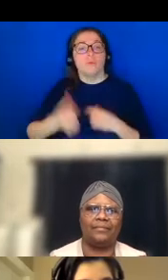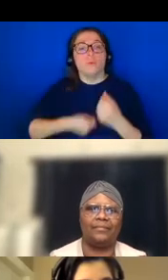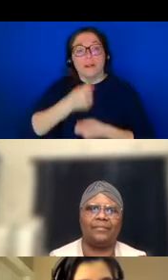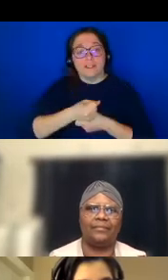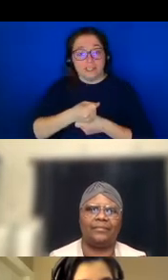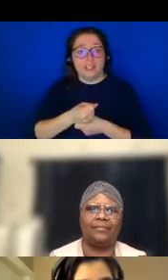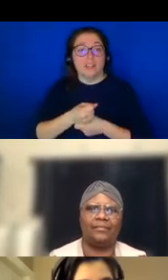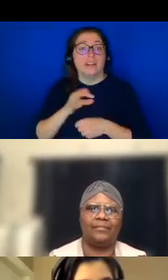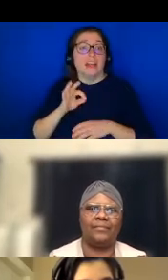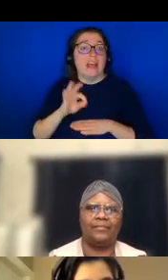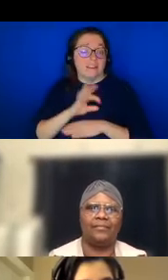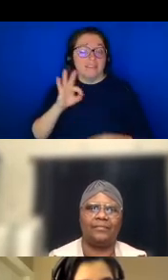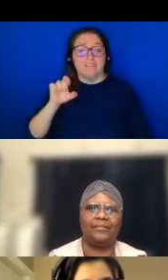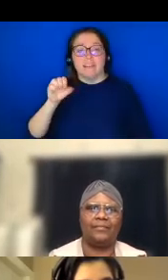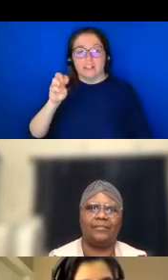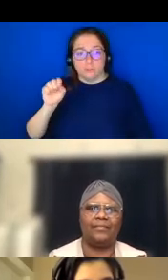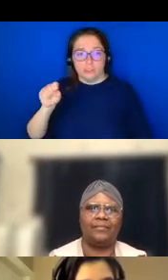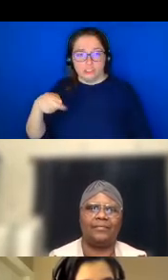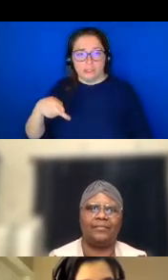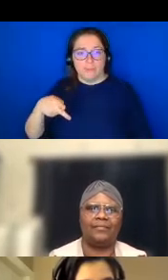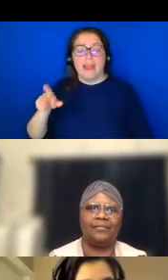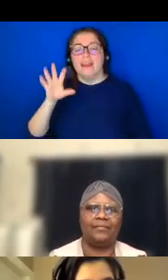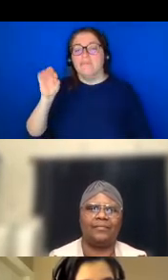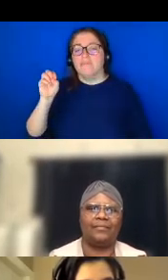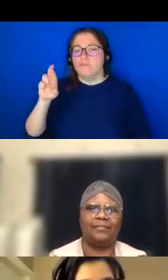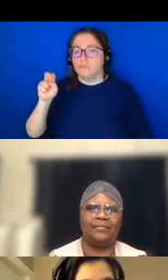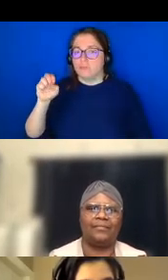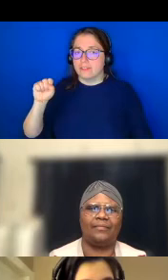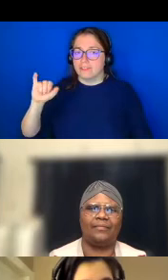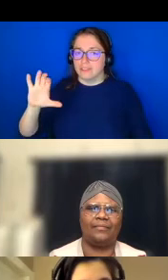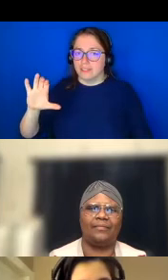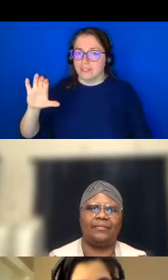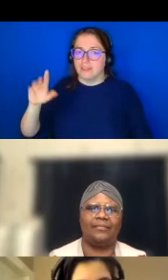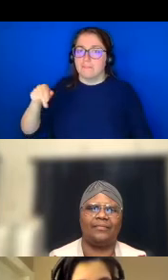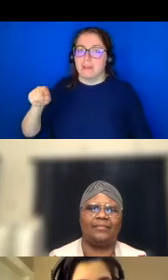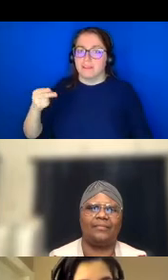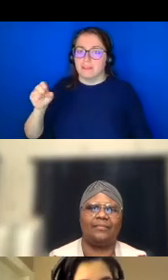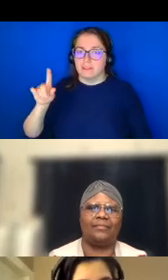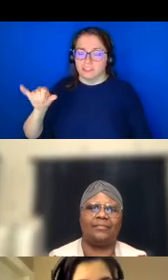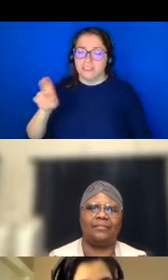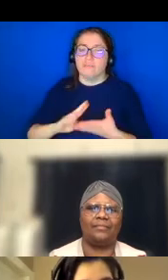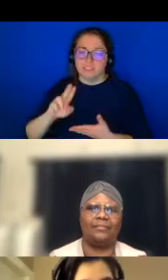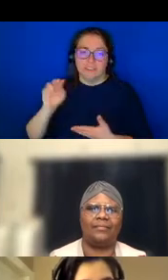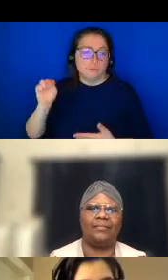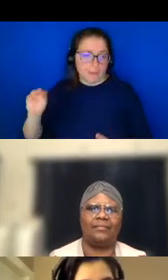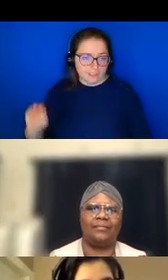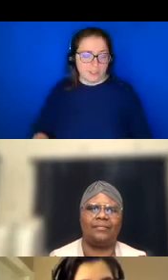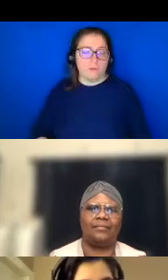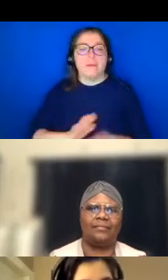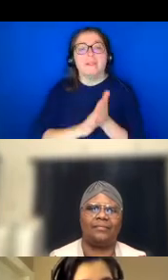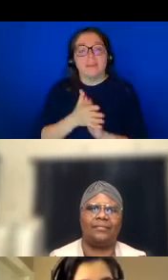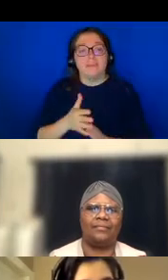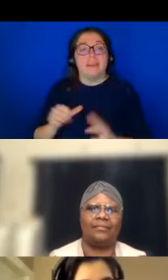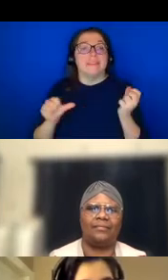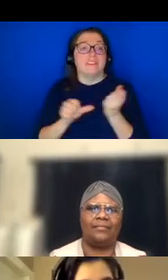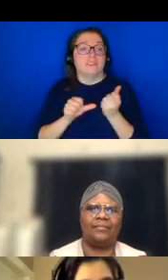forensic pathology at the University of New Mexico. She became the associate medical examiner in 2011